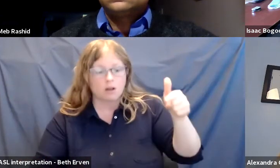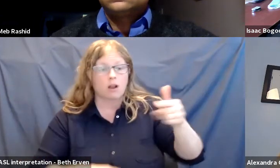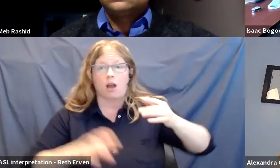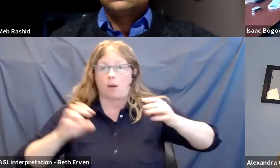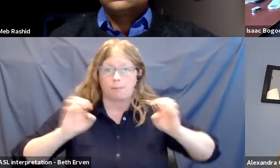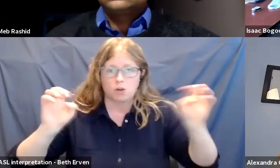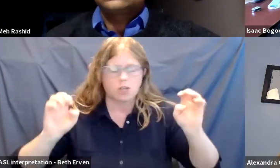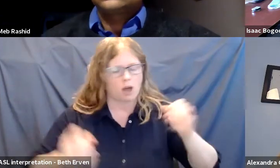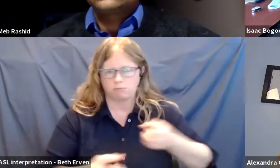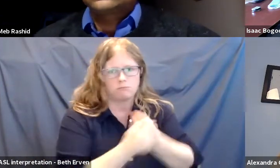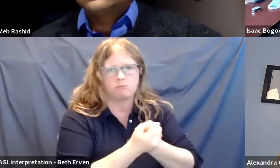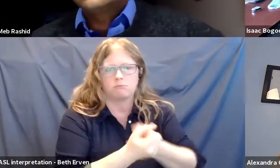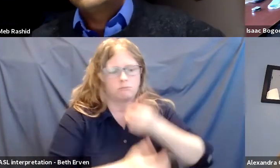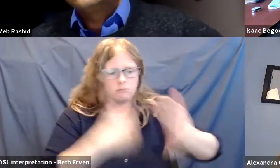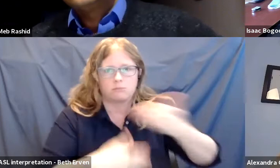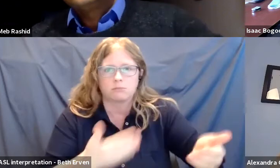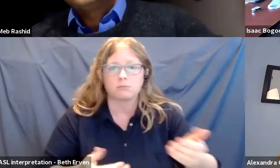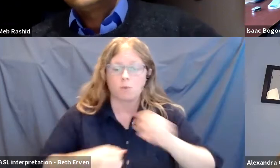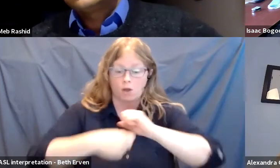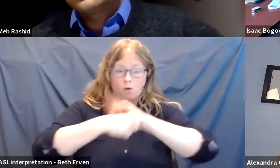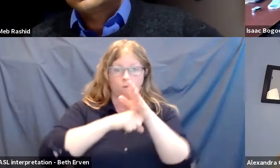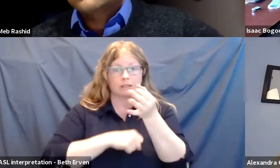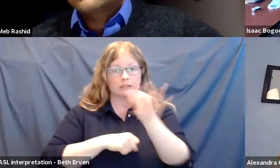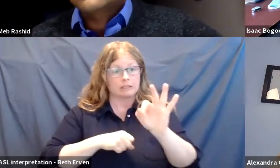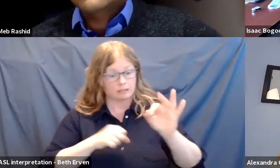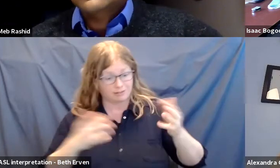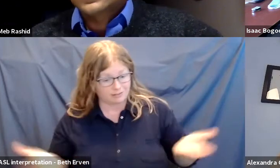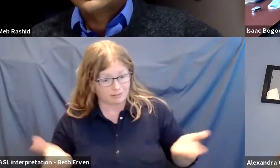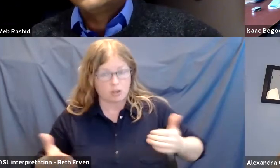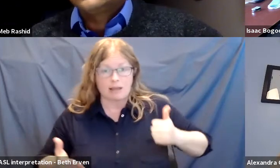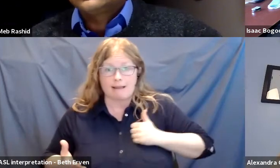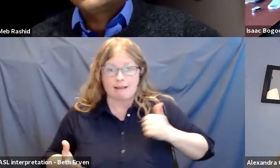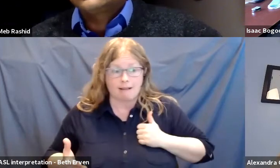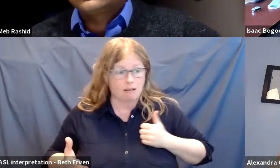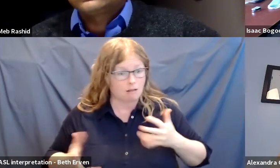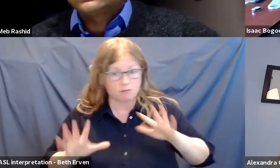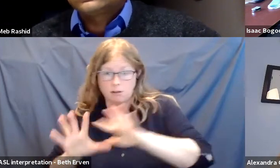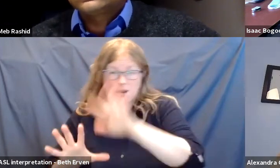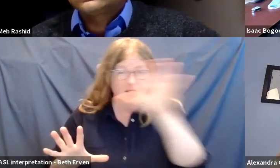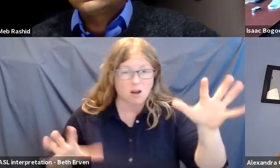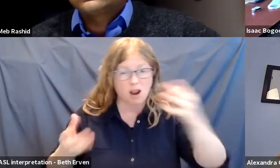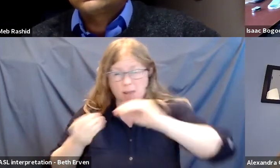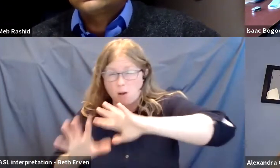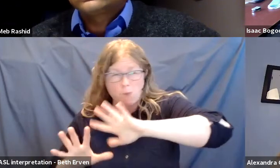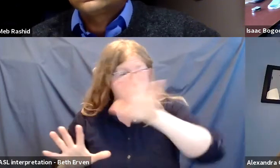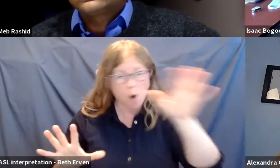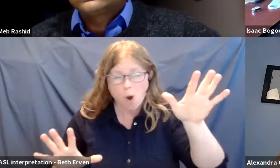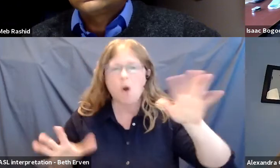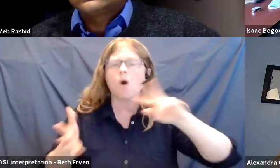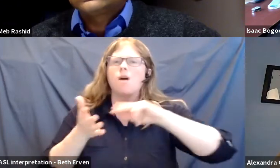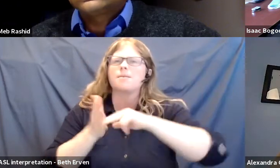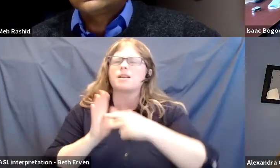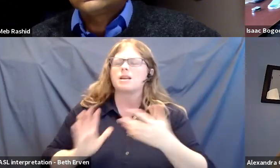never had this much COVID-19 in the country than ever before. Here's a vaccine that can literally save your life and protect those around you. I think the process